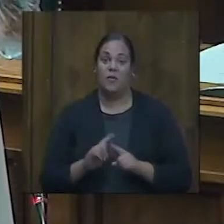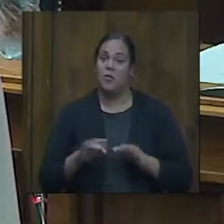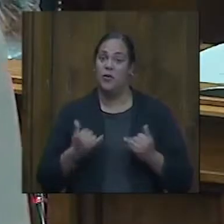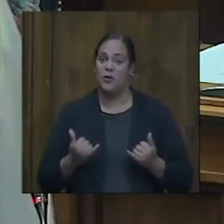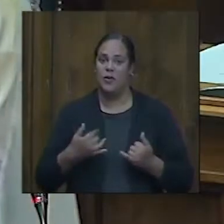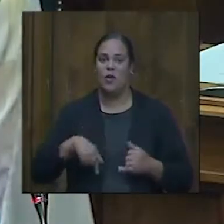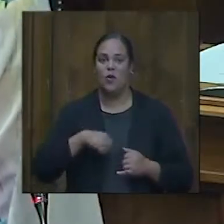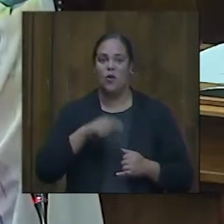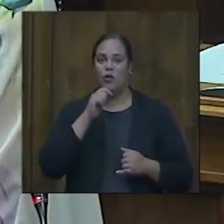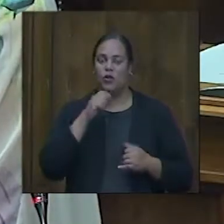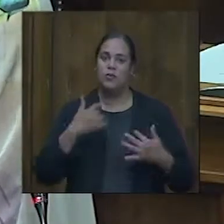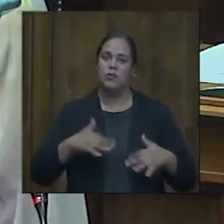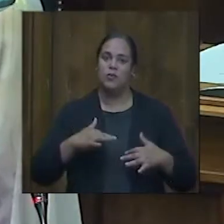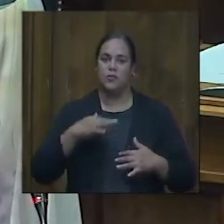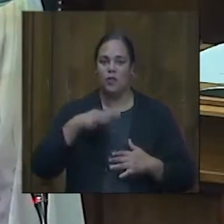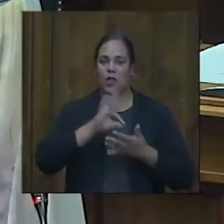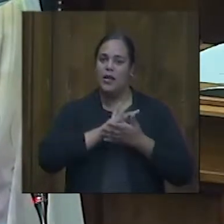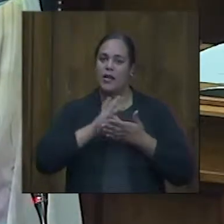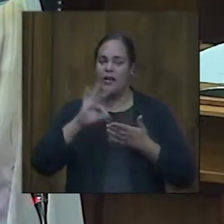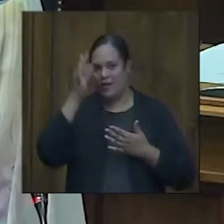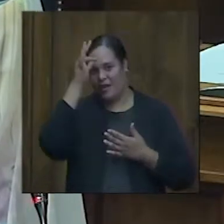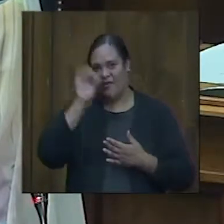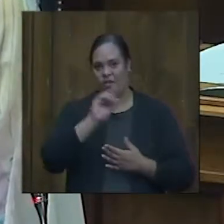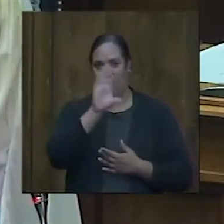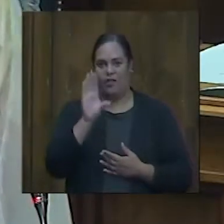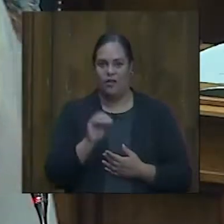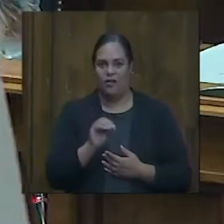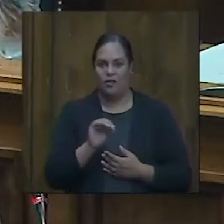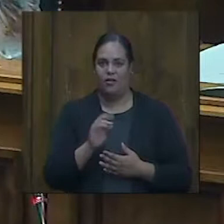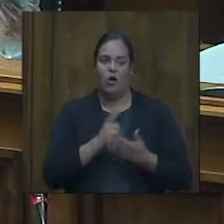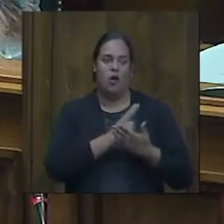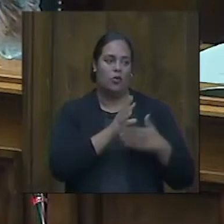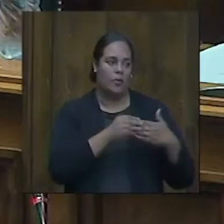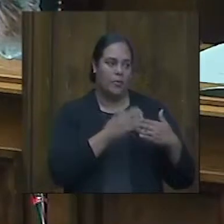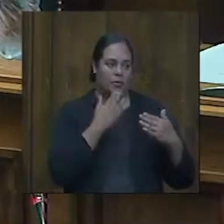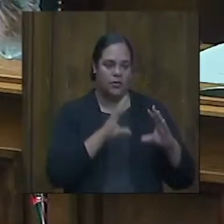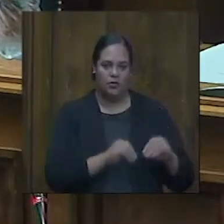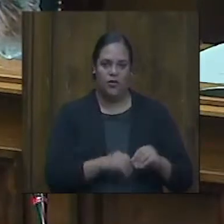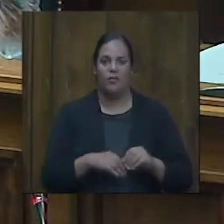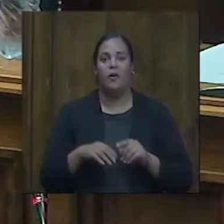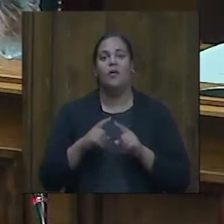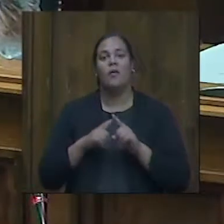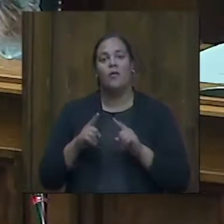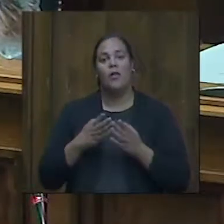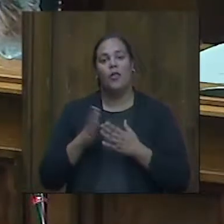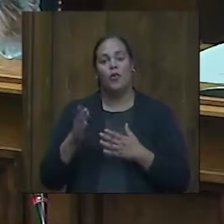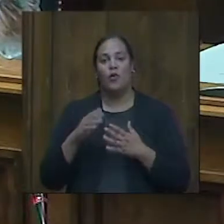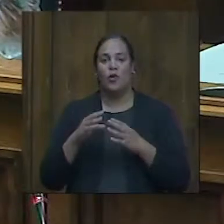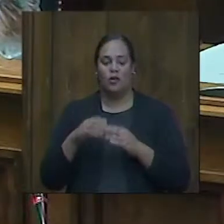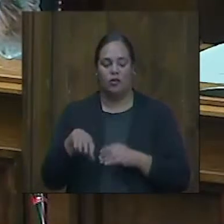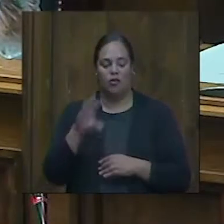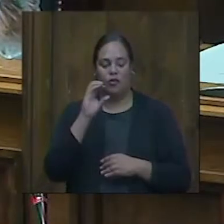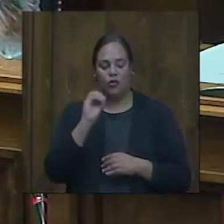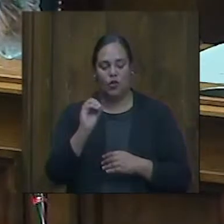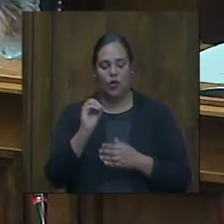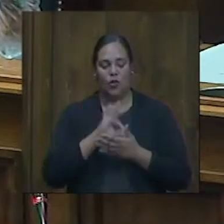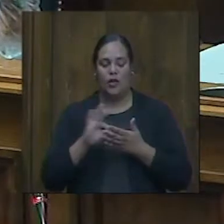Today we are the cleanest government in South Africa, what a turnaround from the situation of zero clean